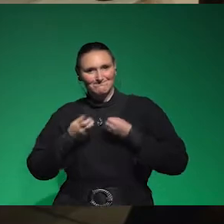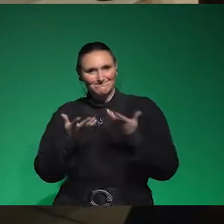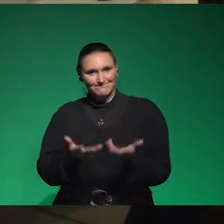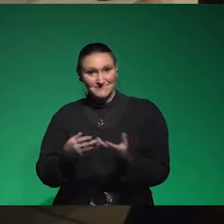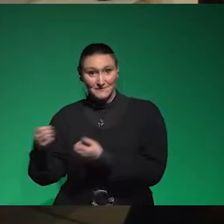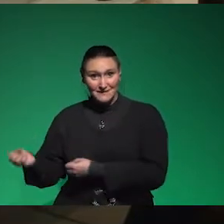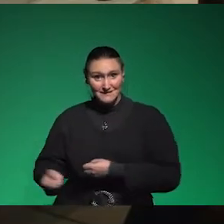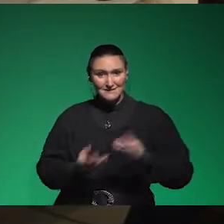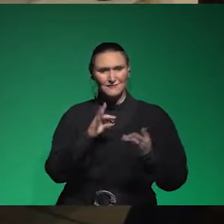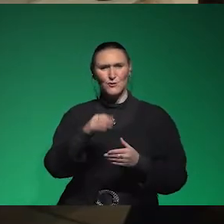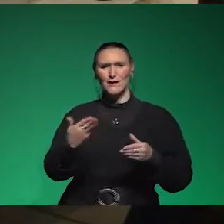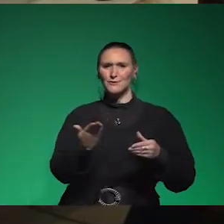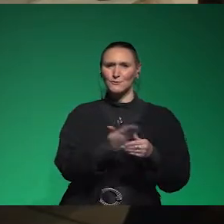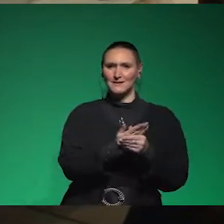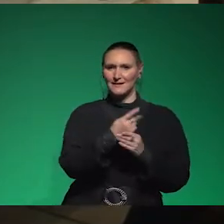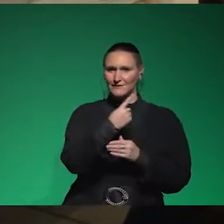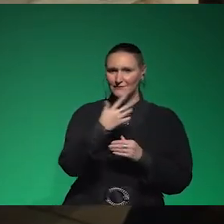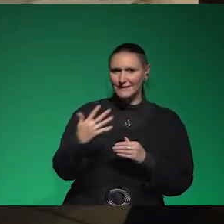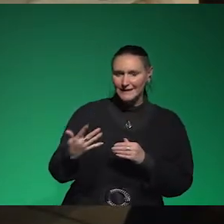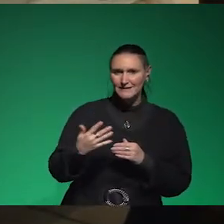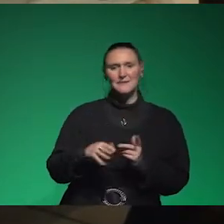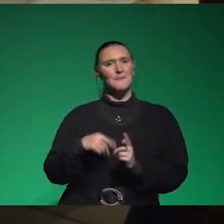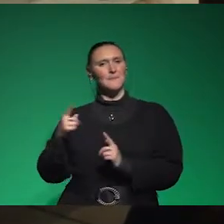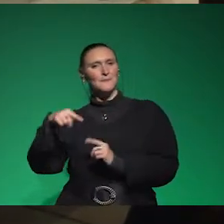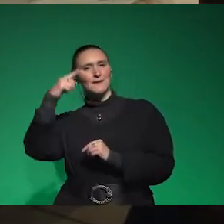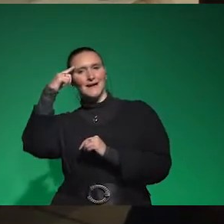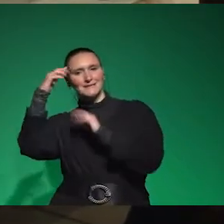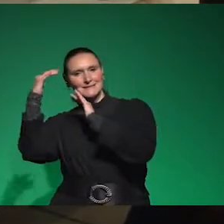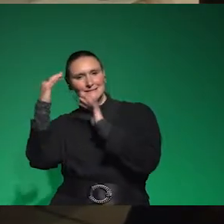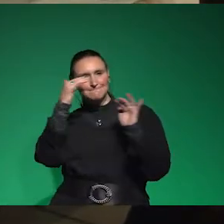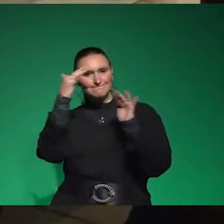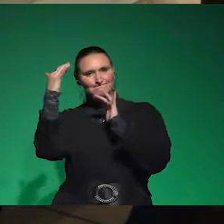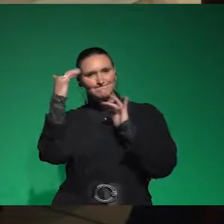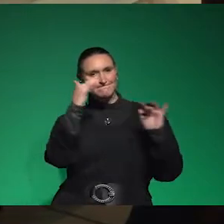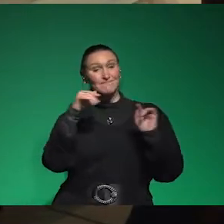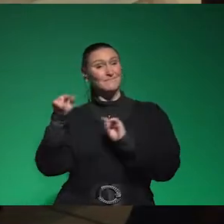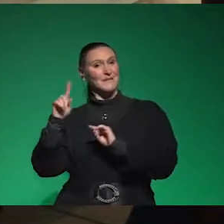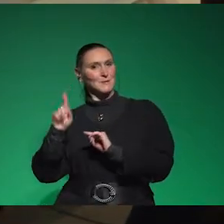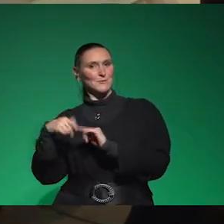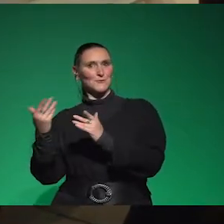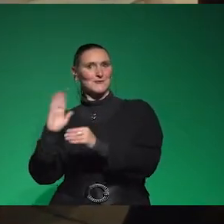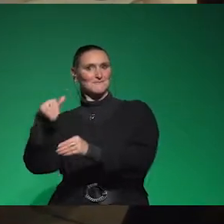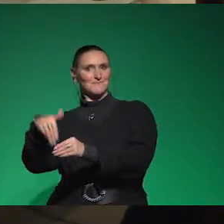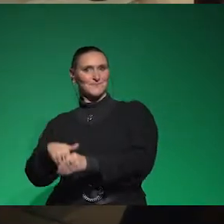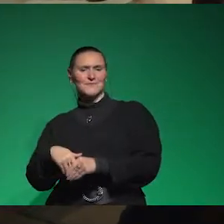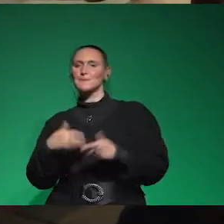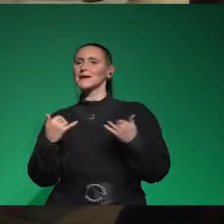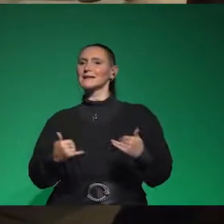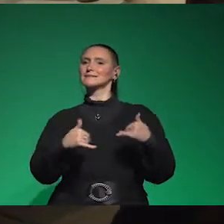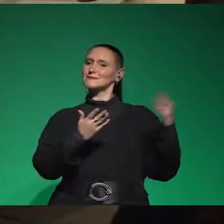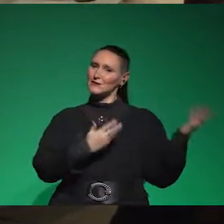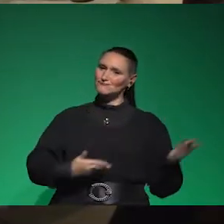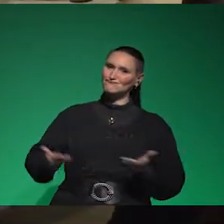to pass the mic to you to explain this a bit better and to just simply participate.